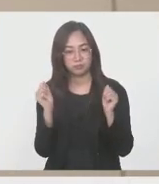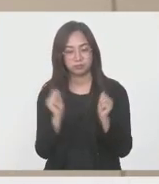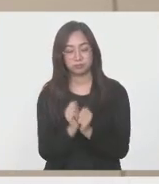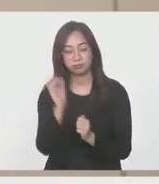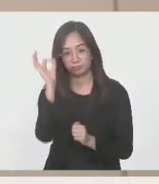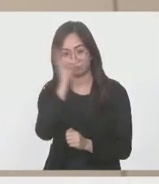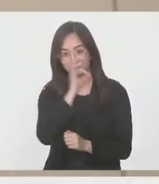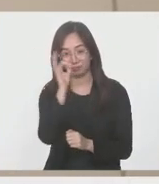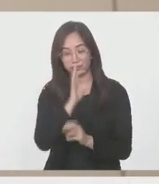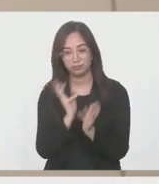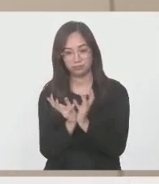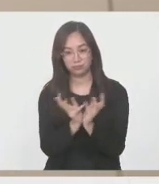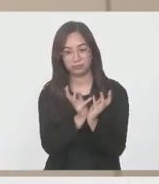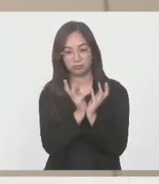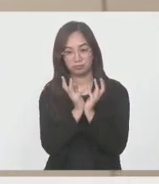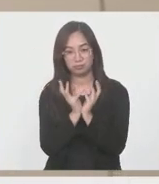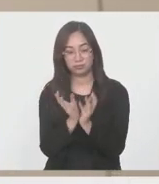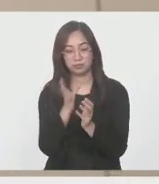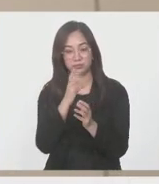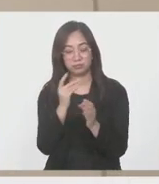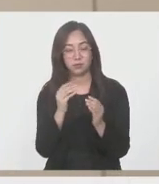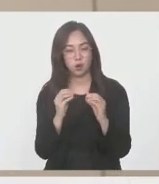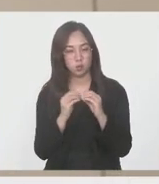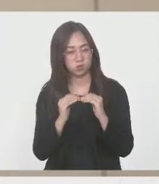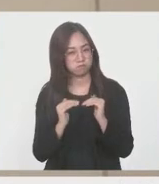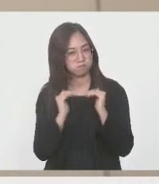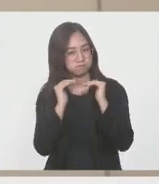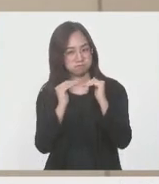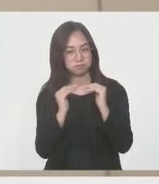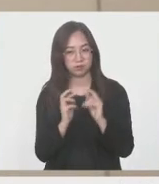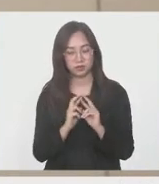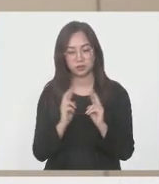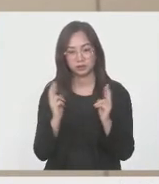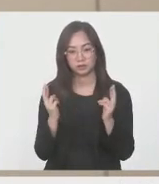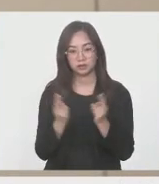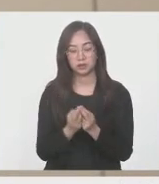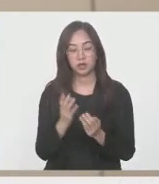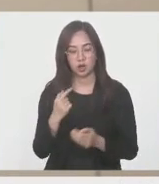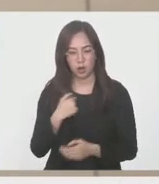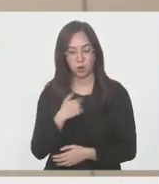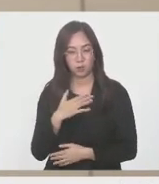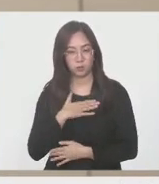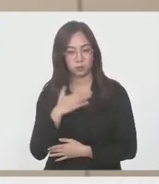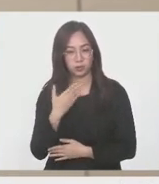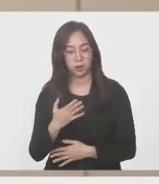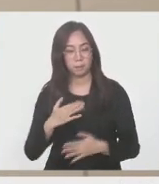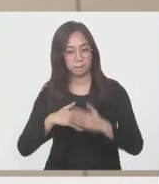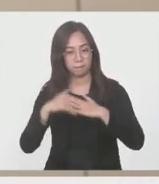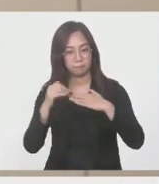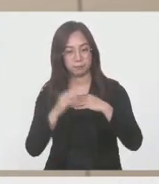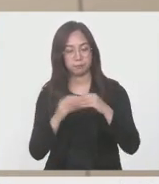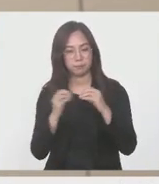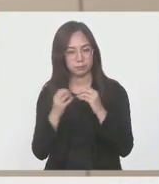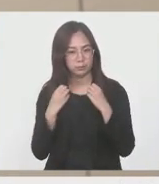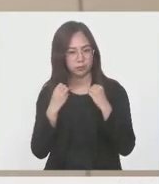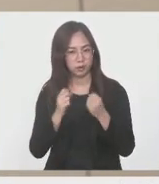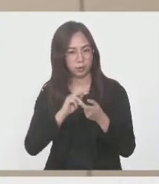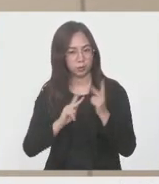Filipino community, and elevate our relations. I'm committed to building even stronger